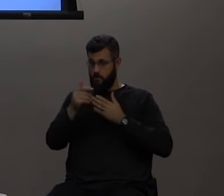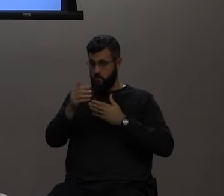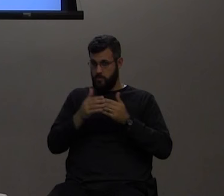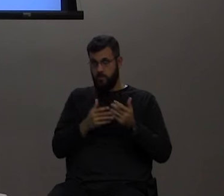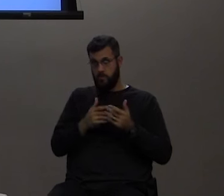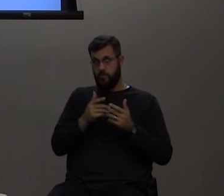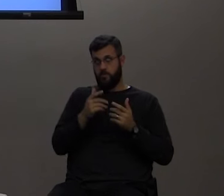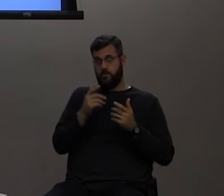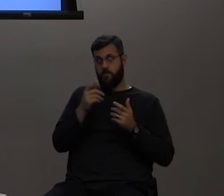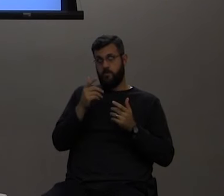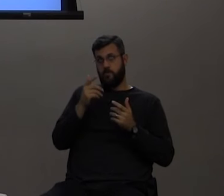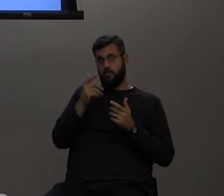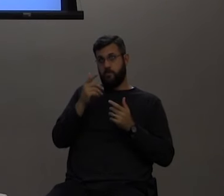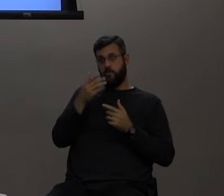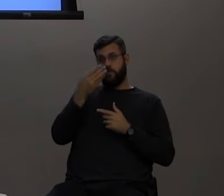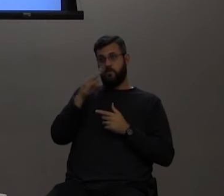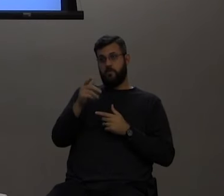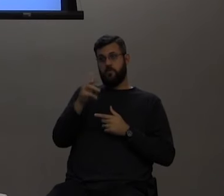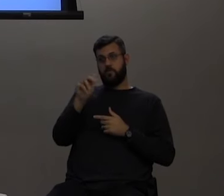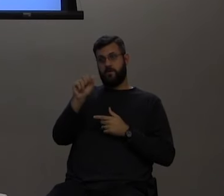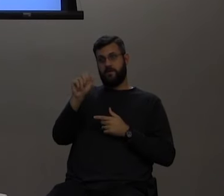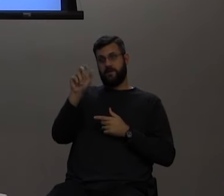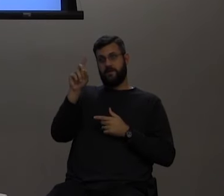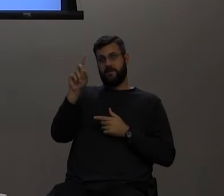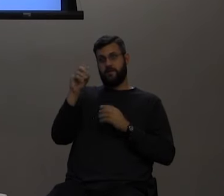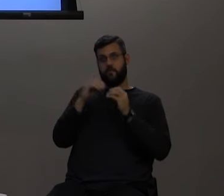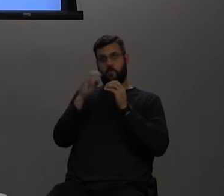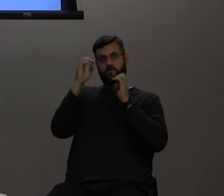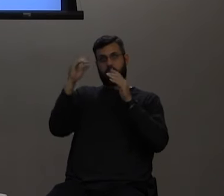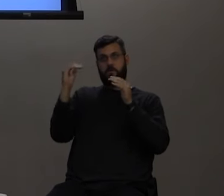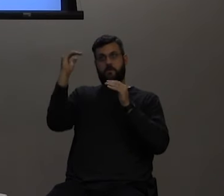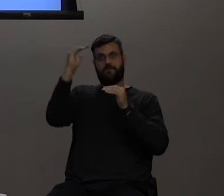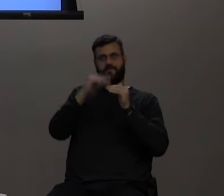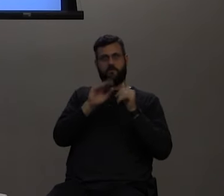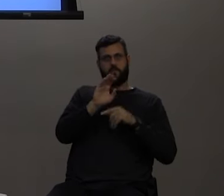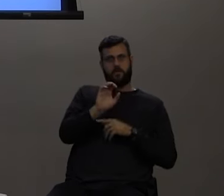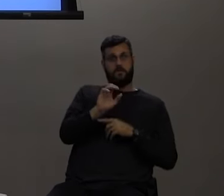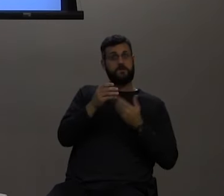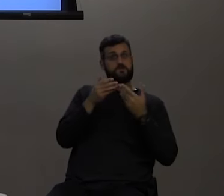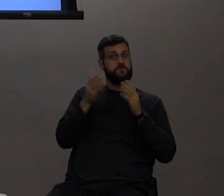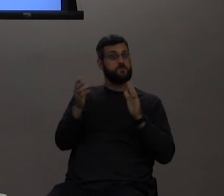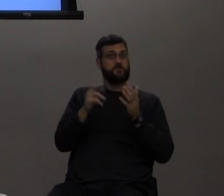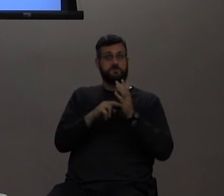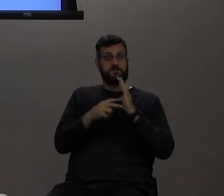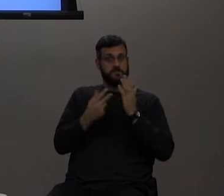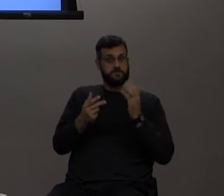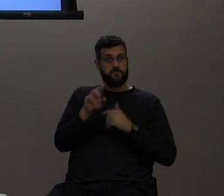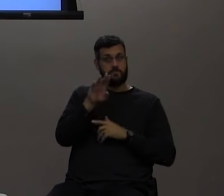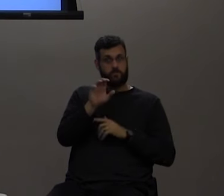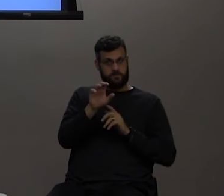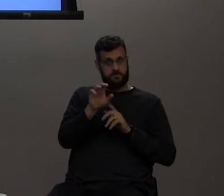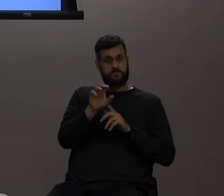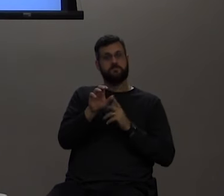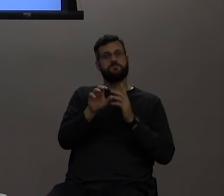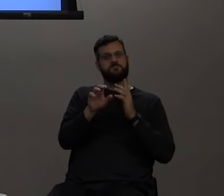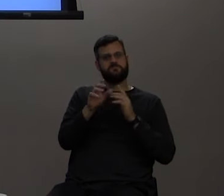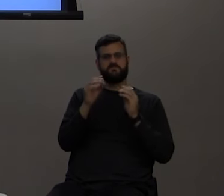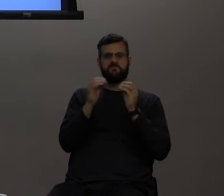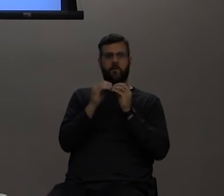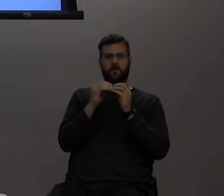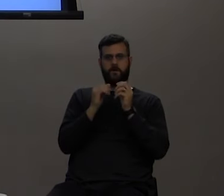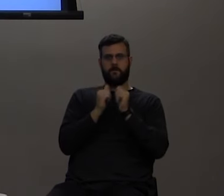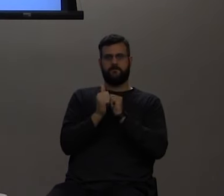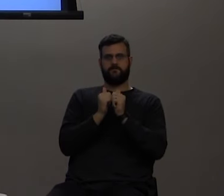a little bit lower than that of the Bluegrass ABD. Now, in general, this means that Boyle County will be a little bit